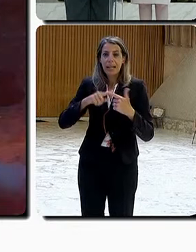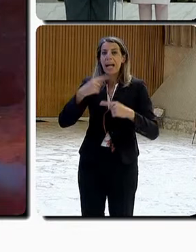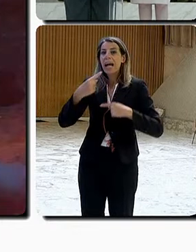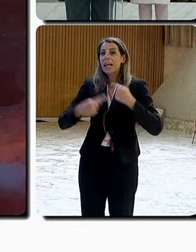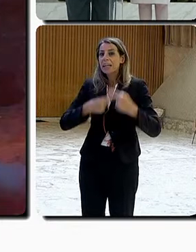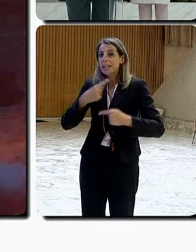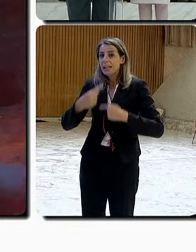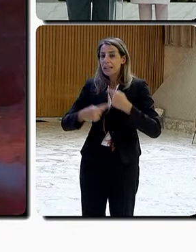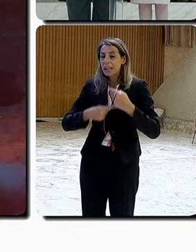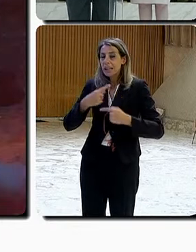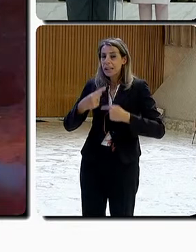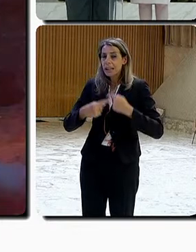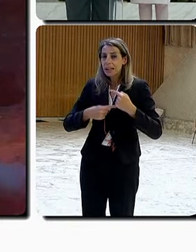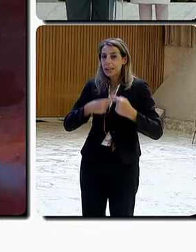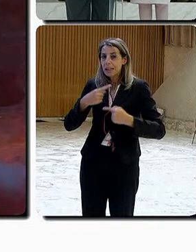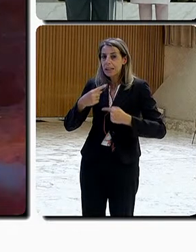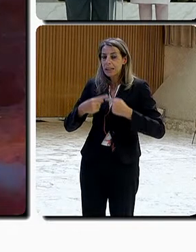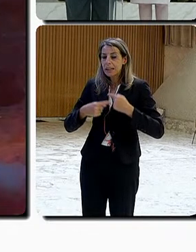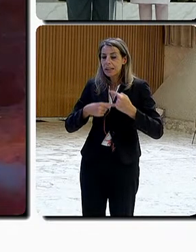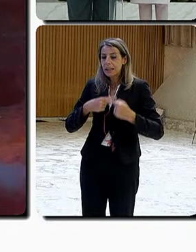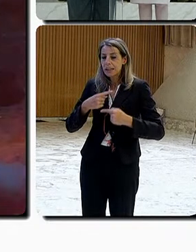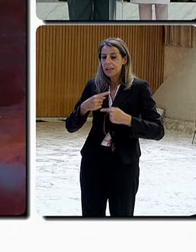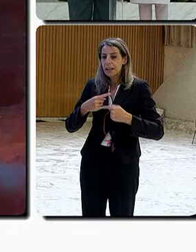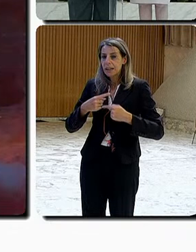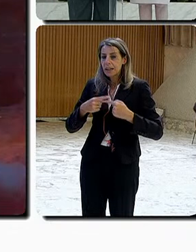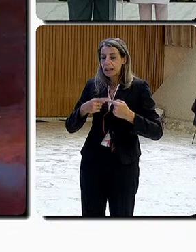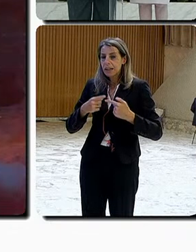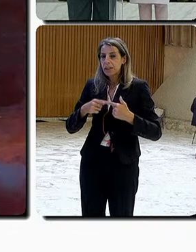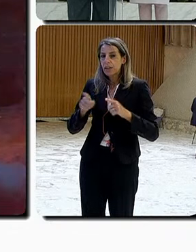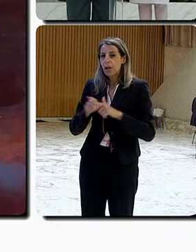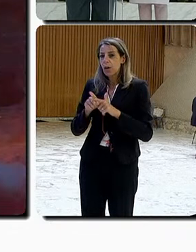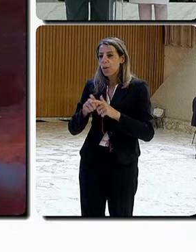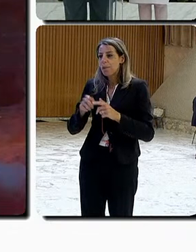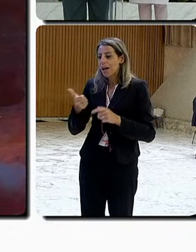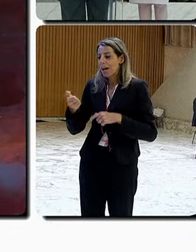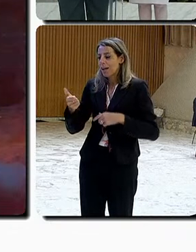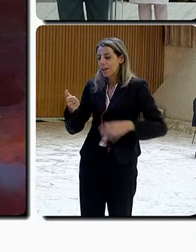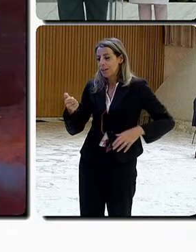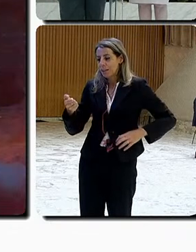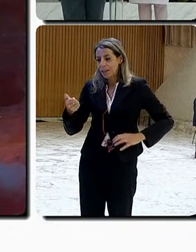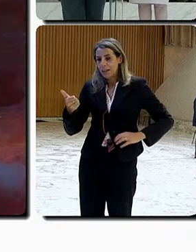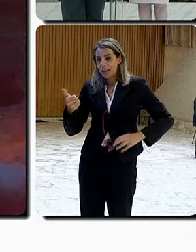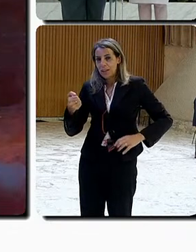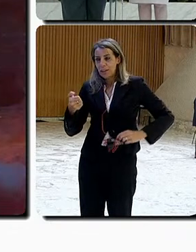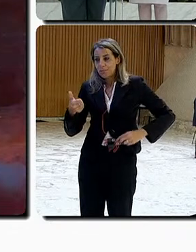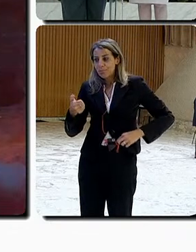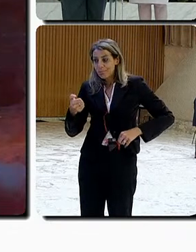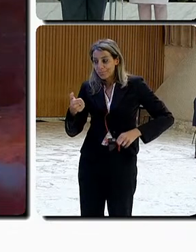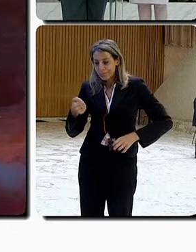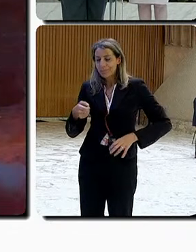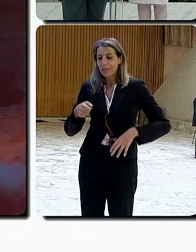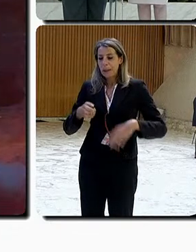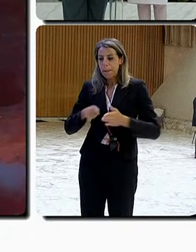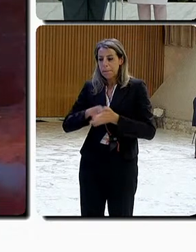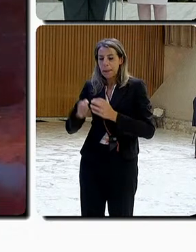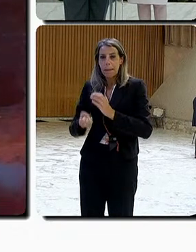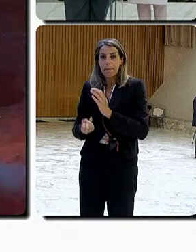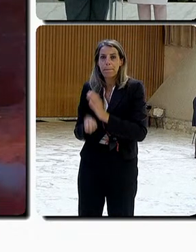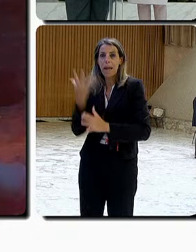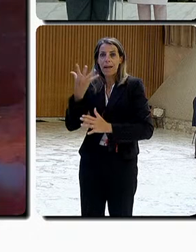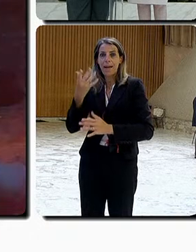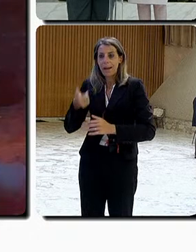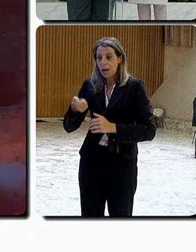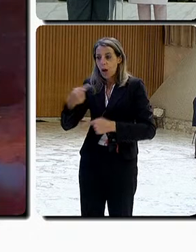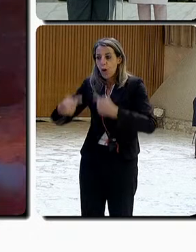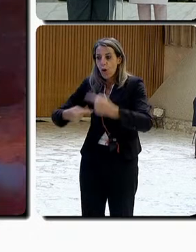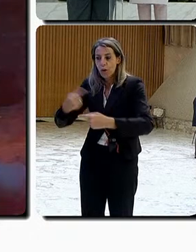kindling that allows that spark to catch and the fire to keep burning. The rite of reaching out provides the light and heat that draws the